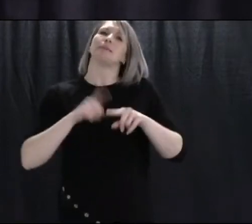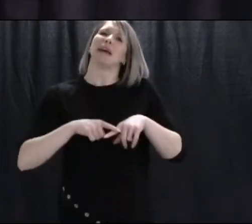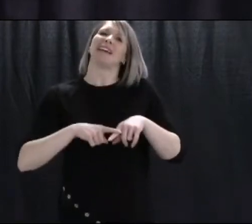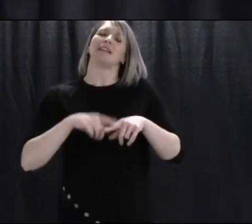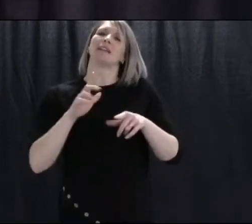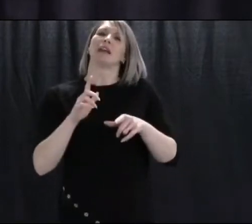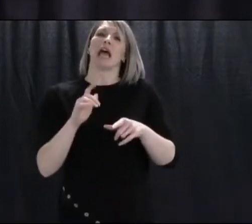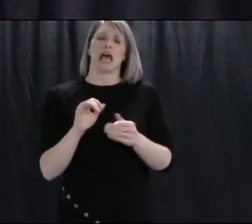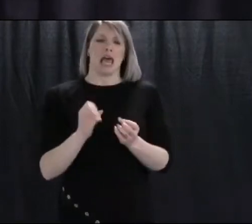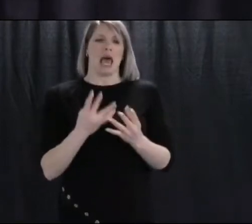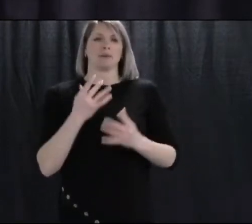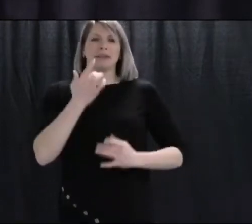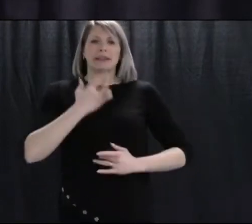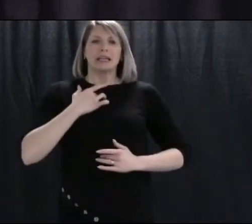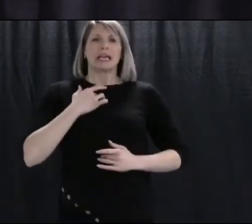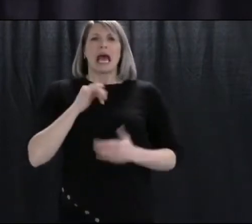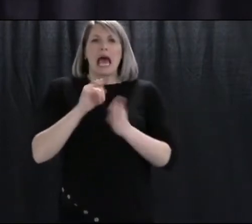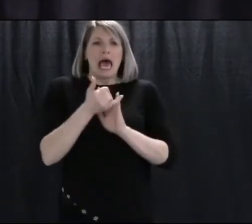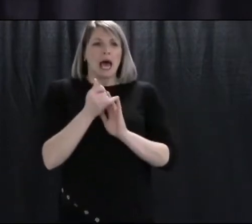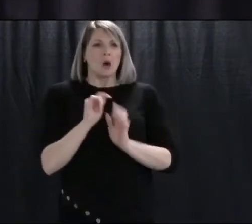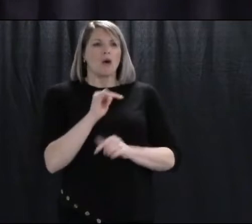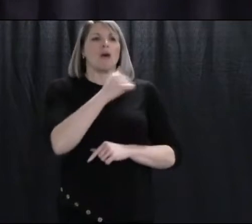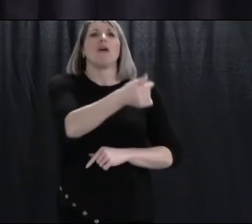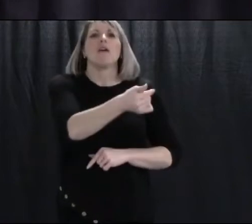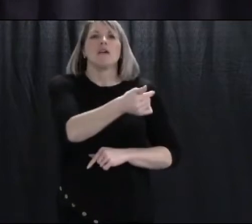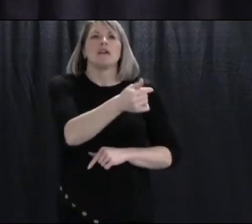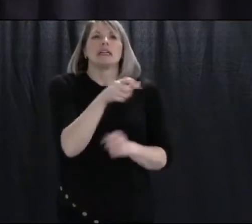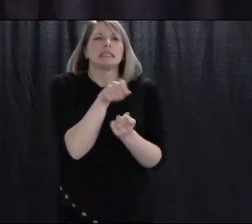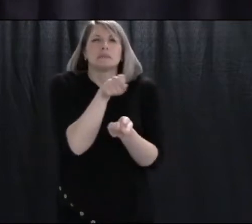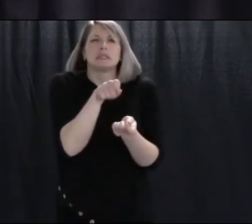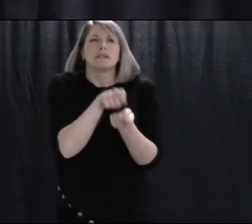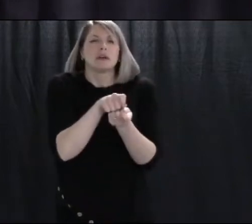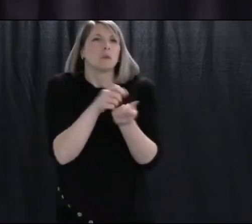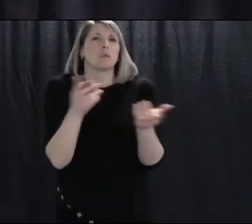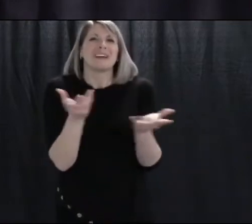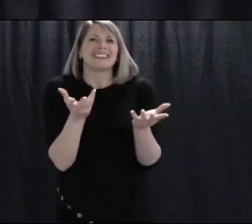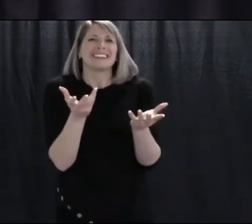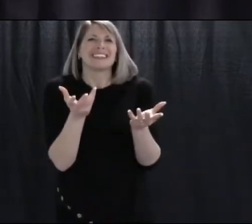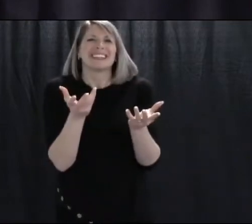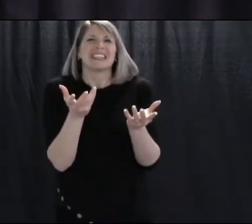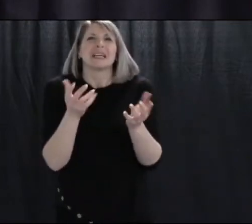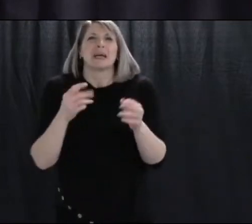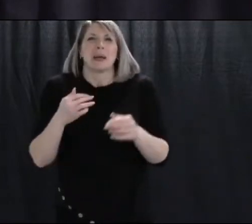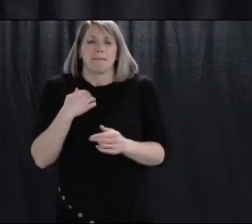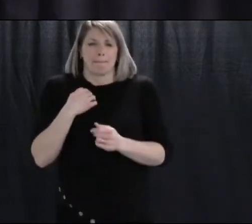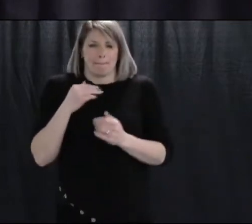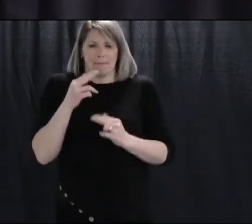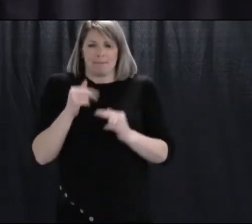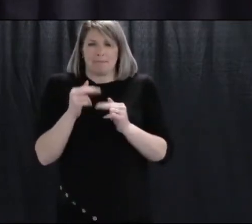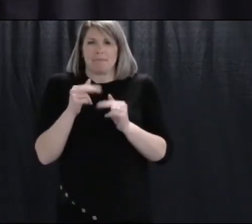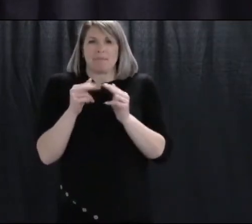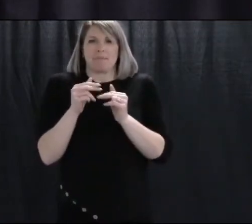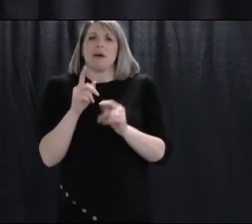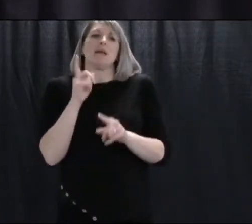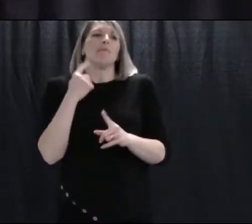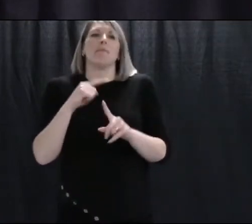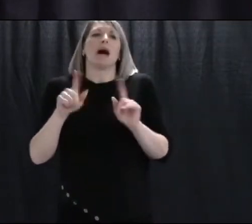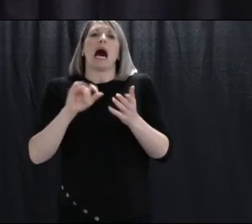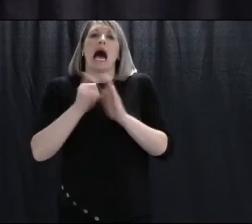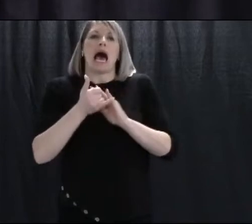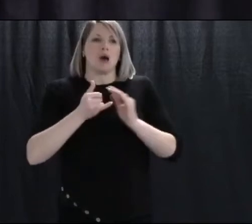with respect to transmissibility, it's certainly the main driver is symptomatic people.